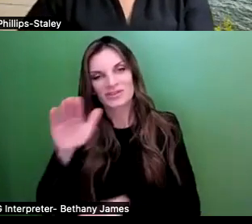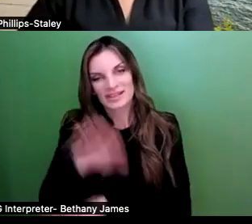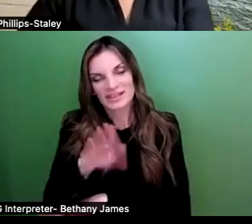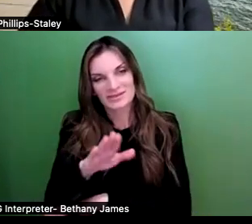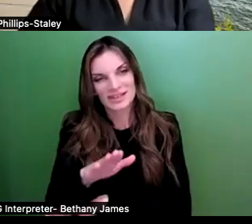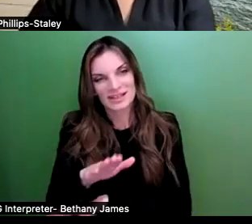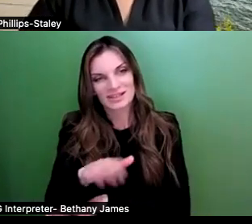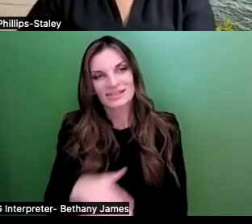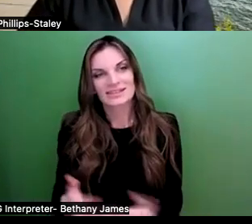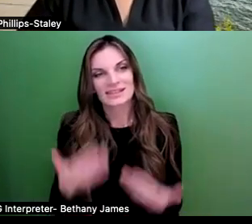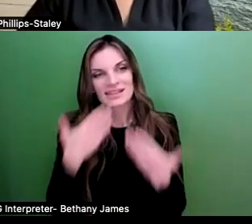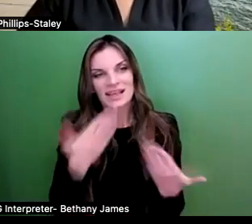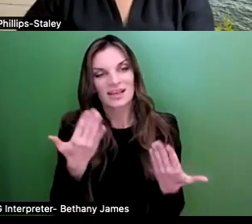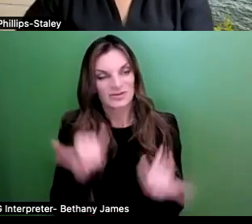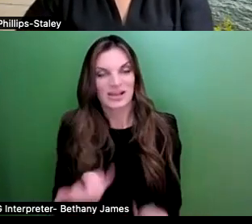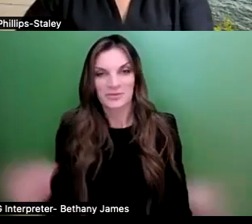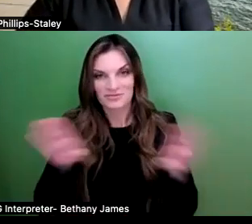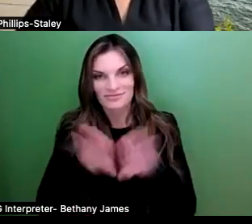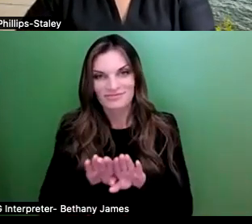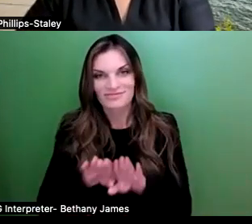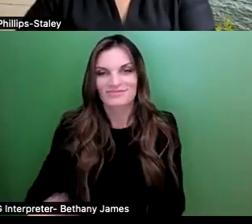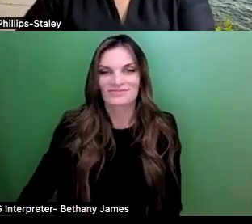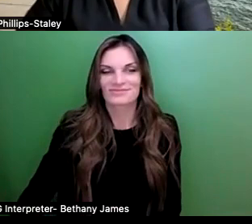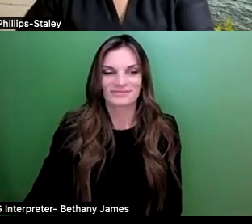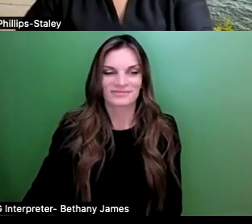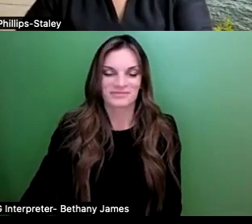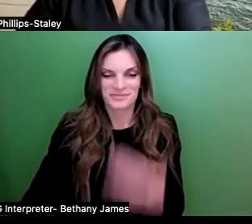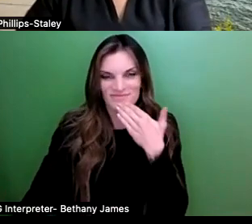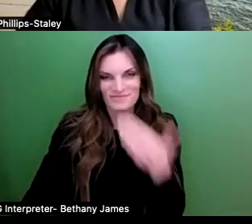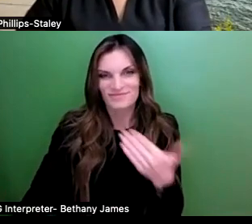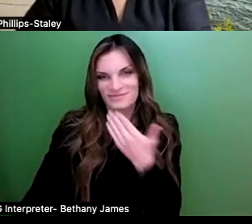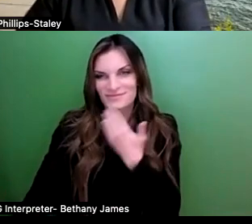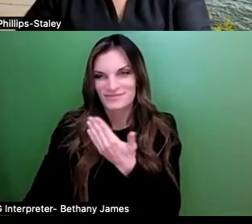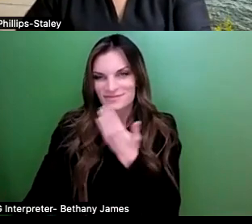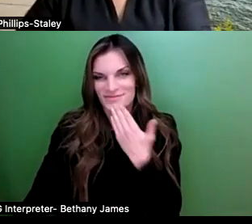evening. The forum is now over. Thank you. Thank you. Good night.